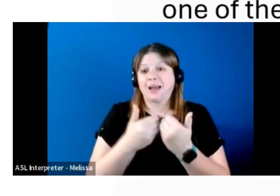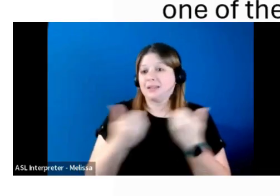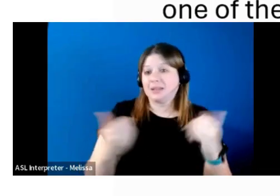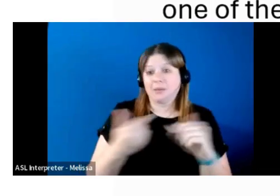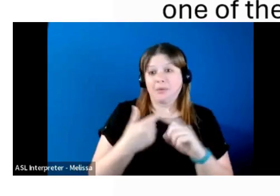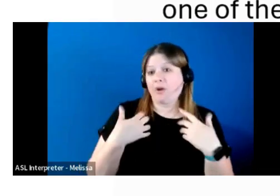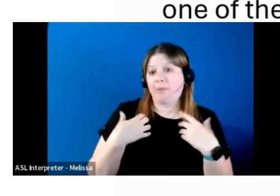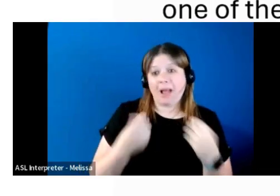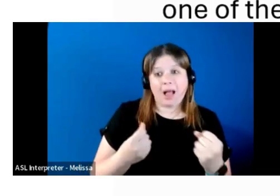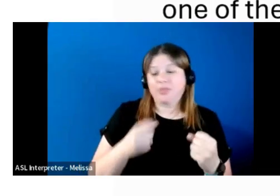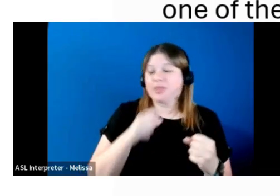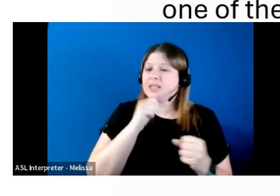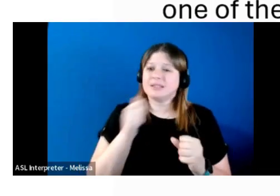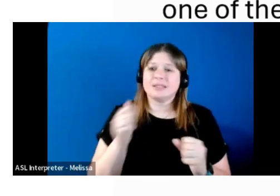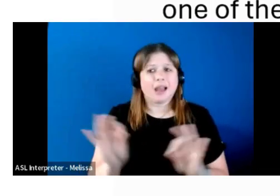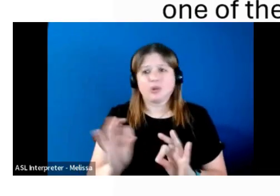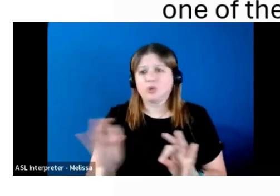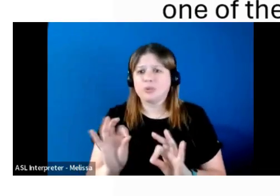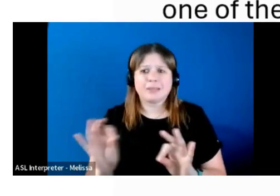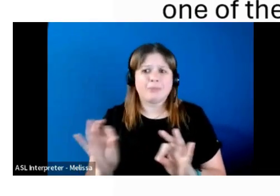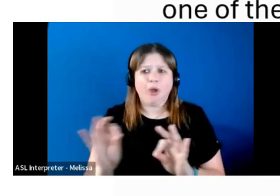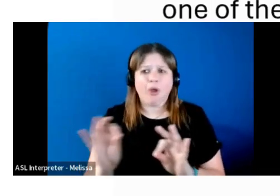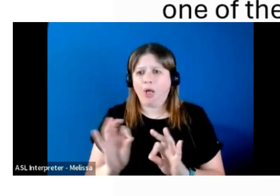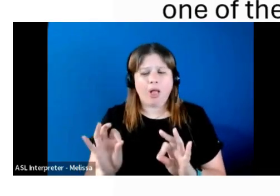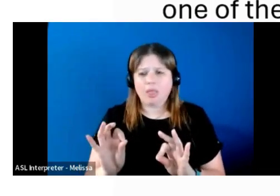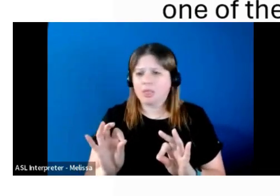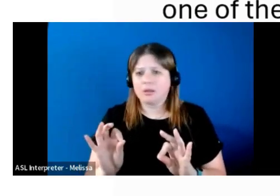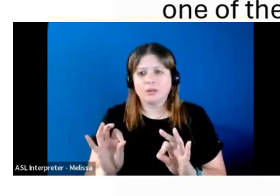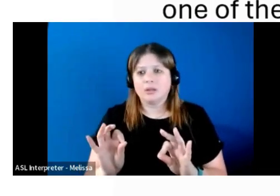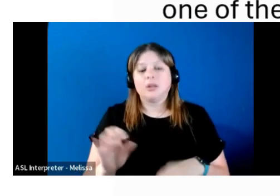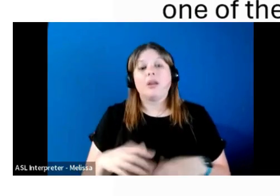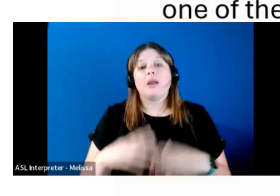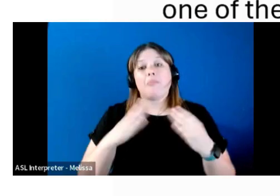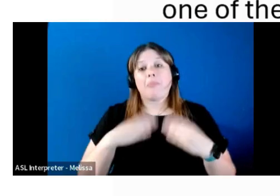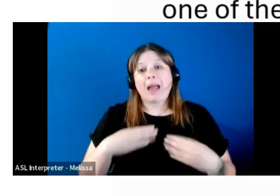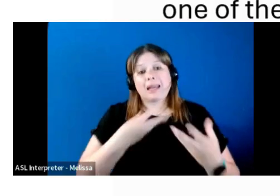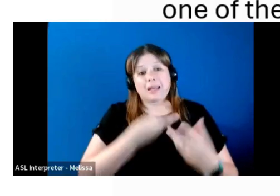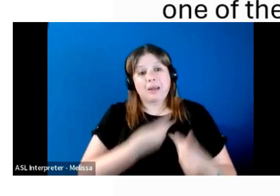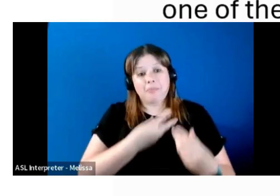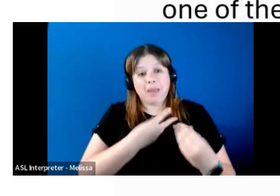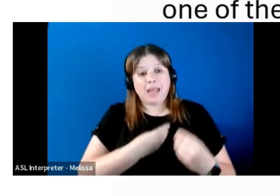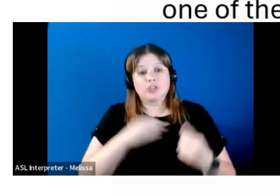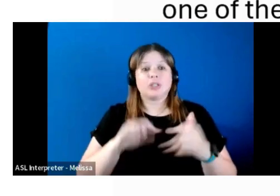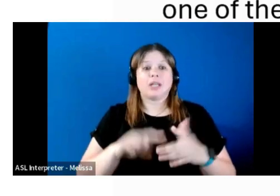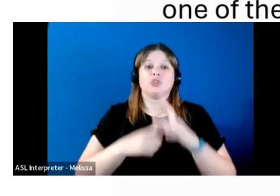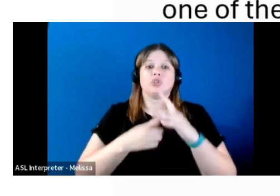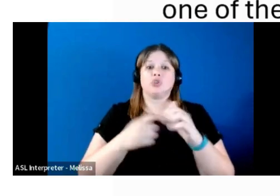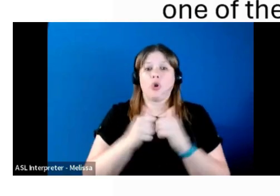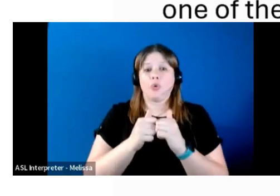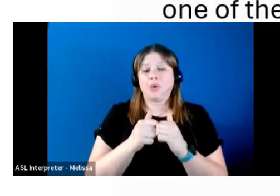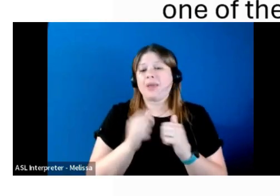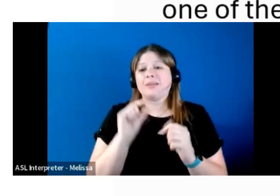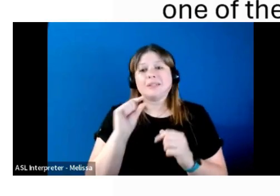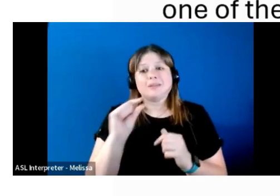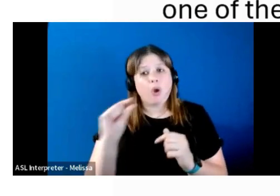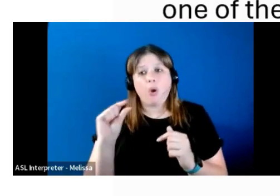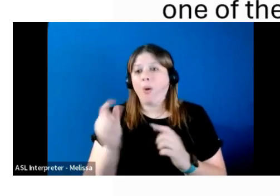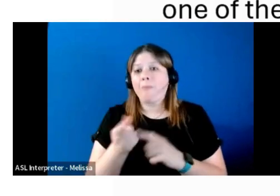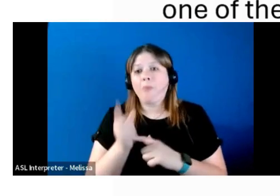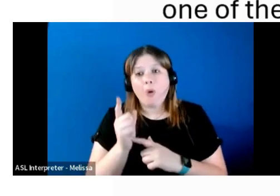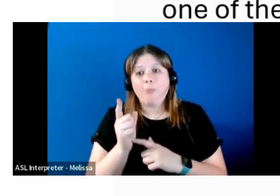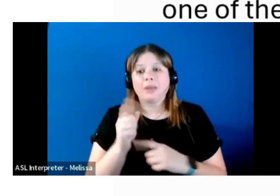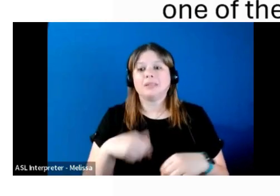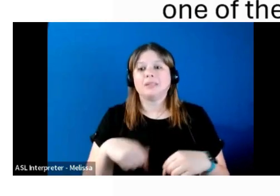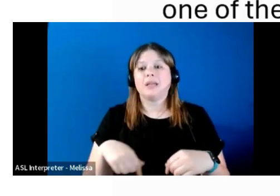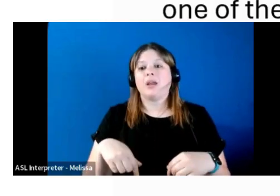too small to matter. Body compassion can start with very small moments, with one gentler